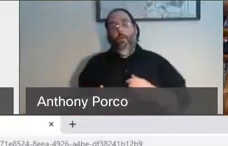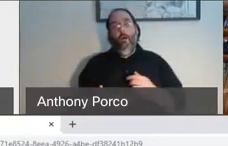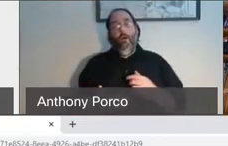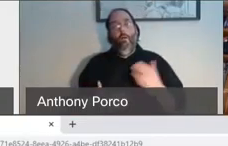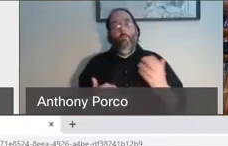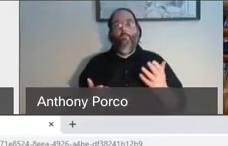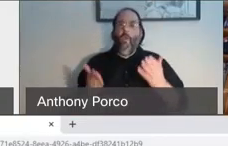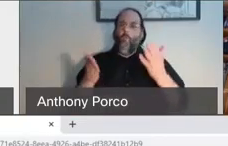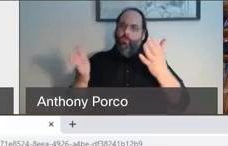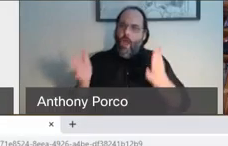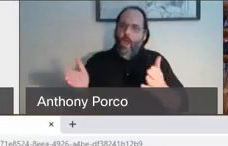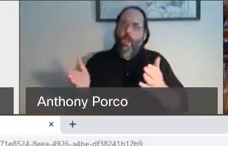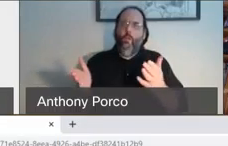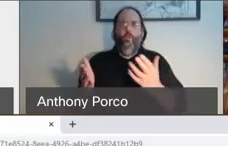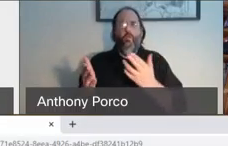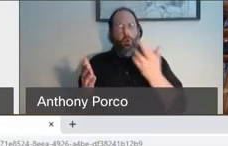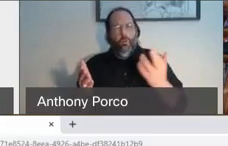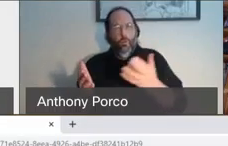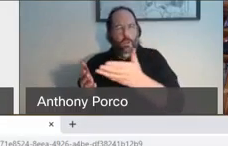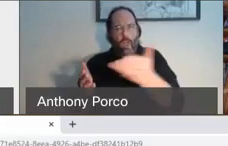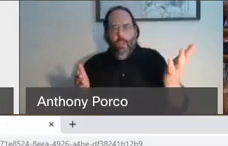and resources in the community.